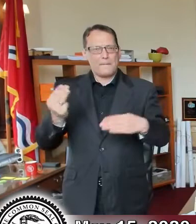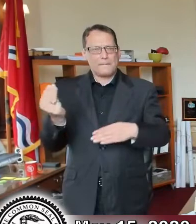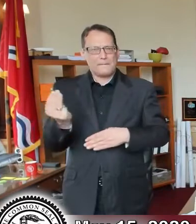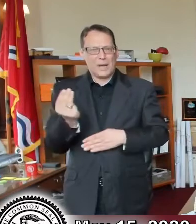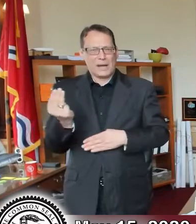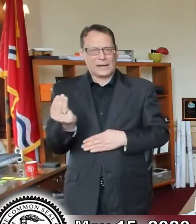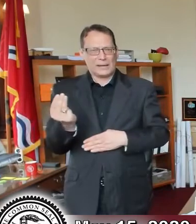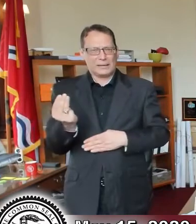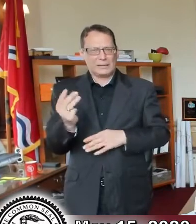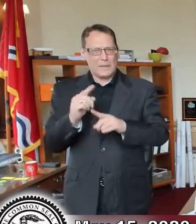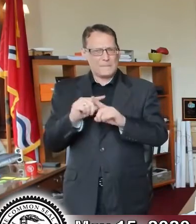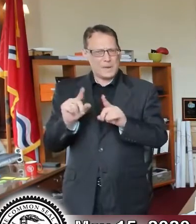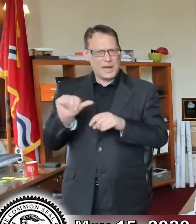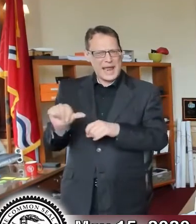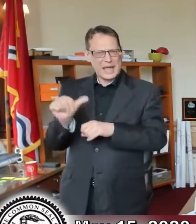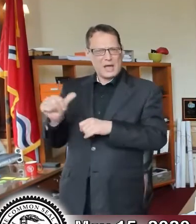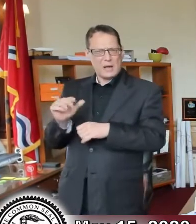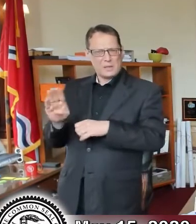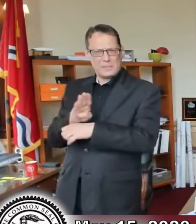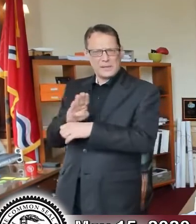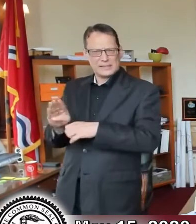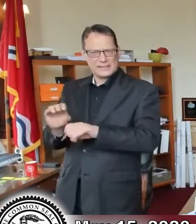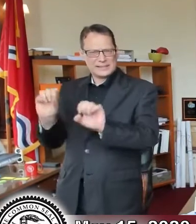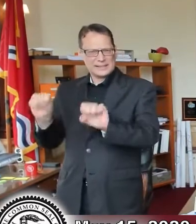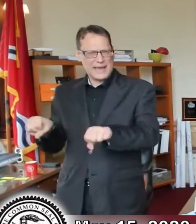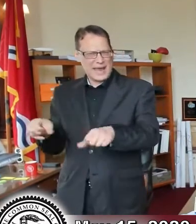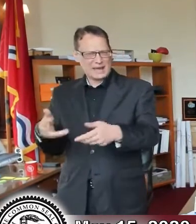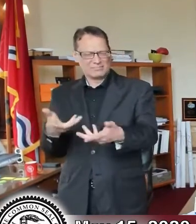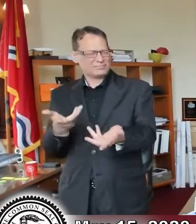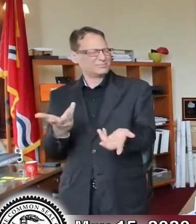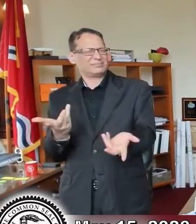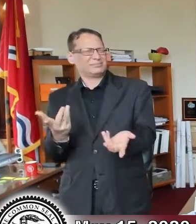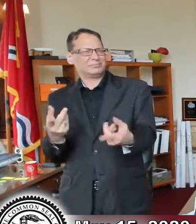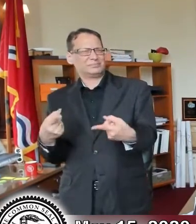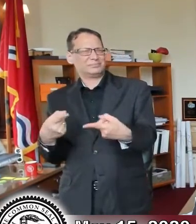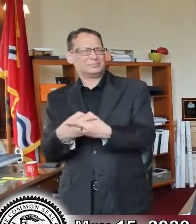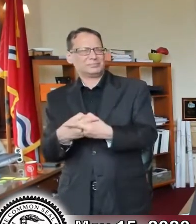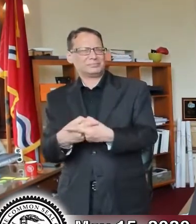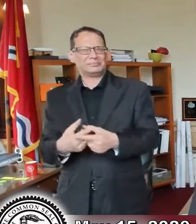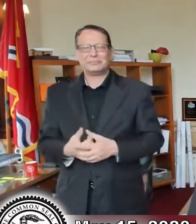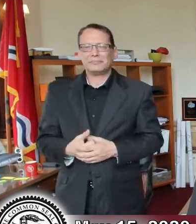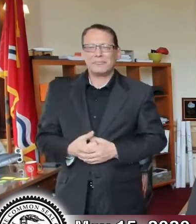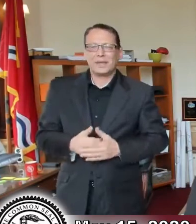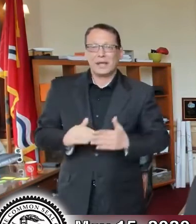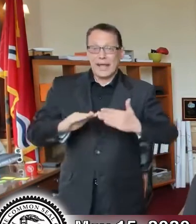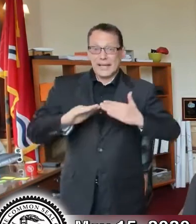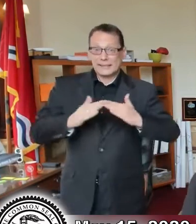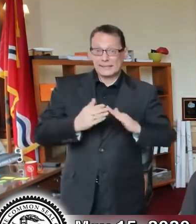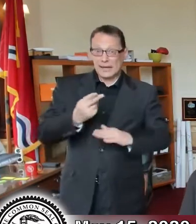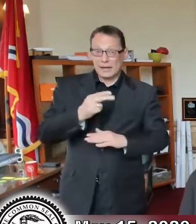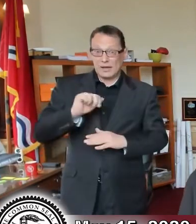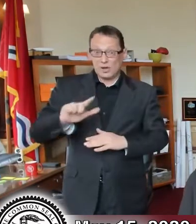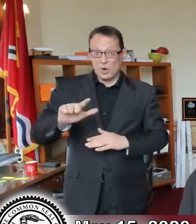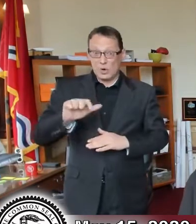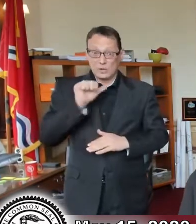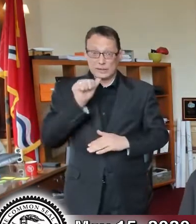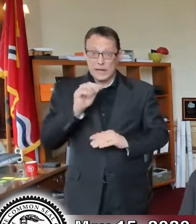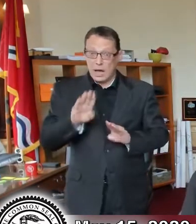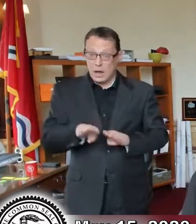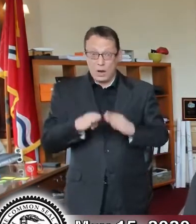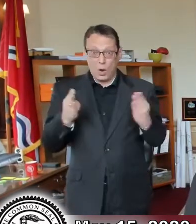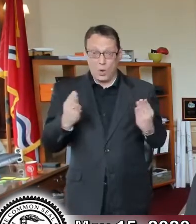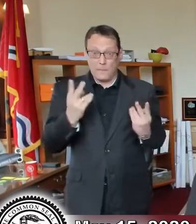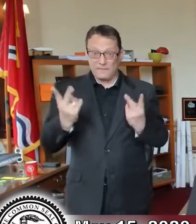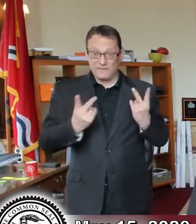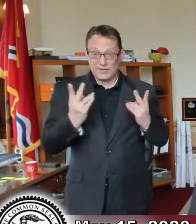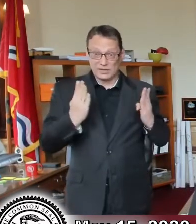why do we feel like other businesses can? City Hall is not being open to visitors on Monday the 18th